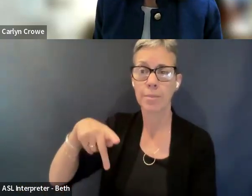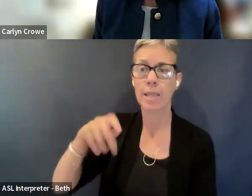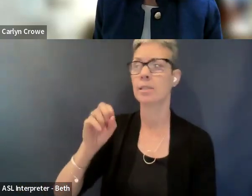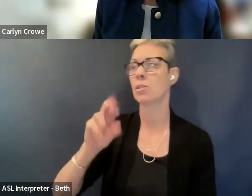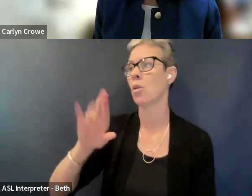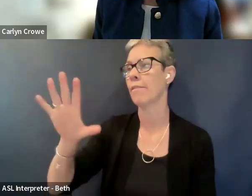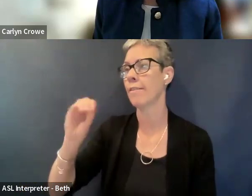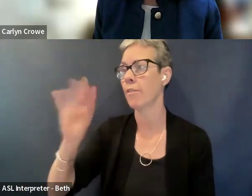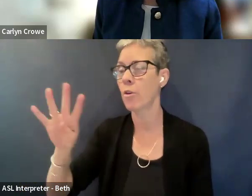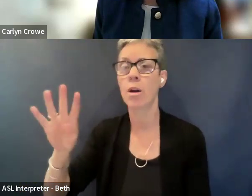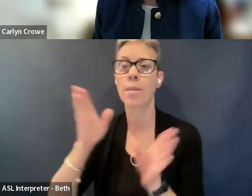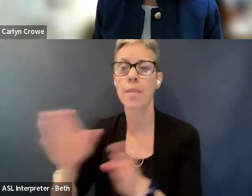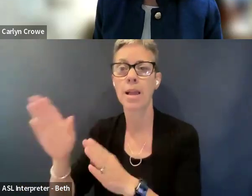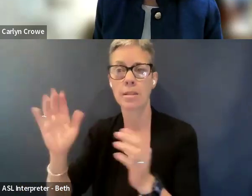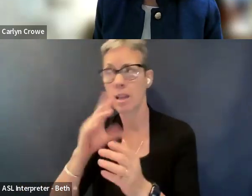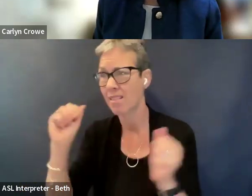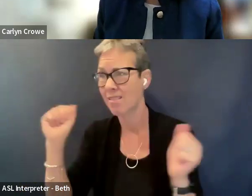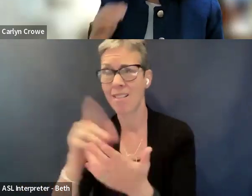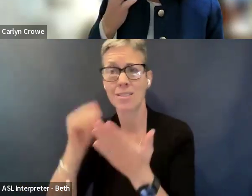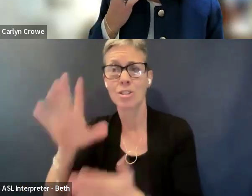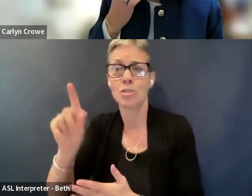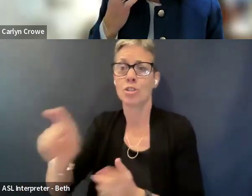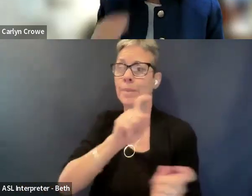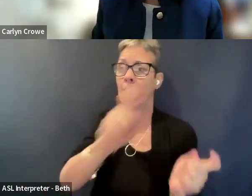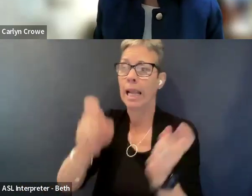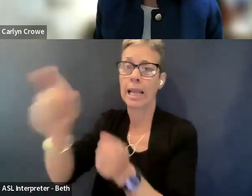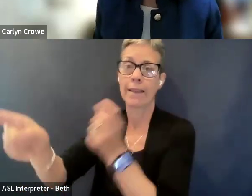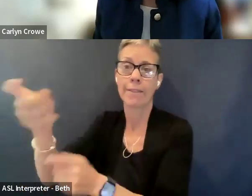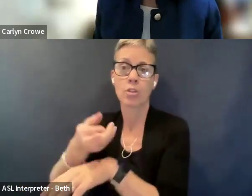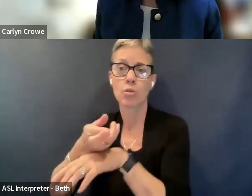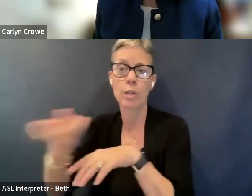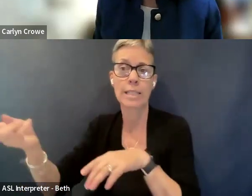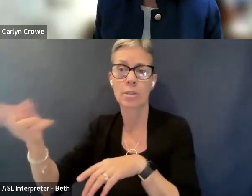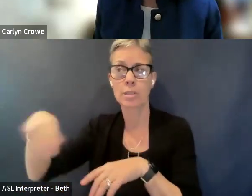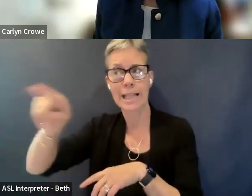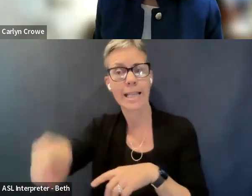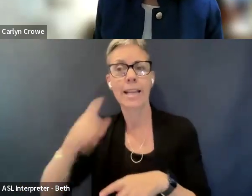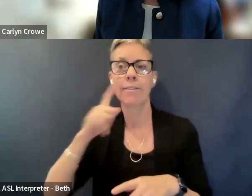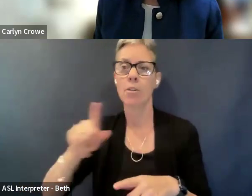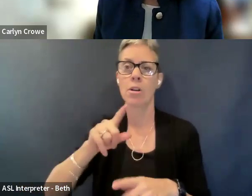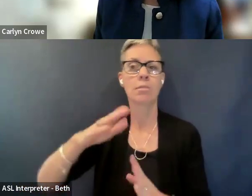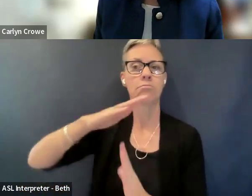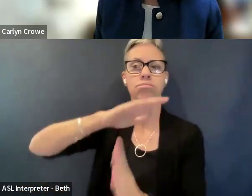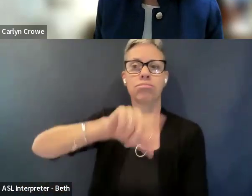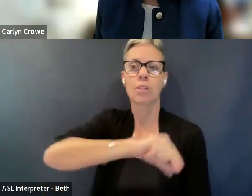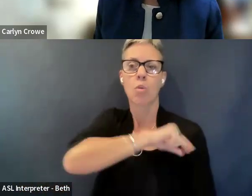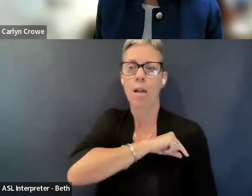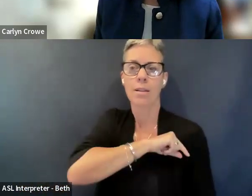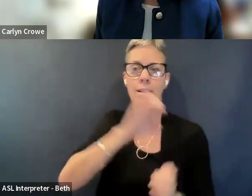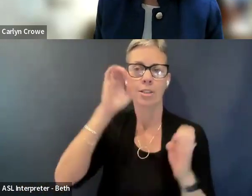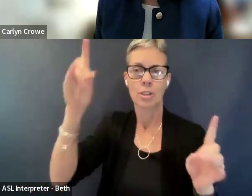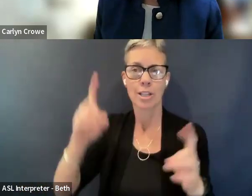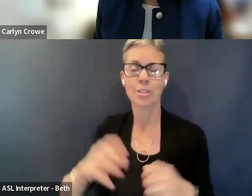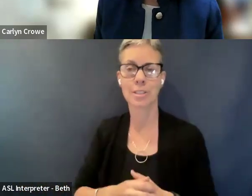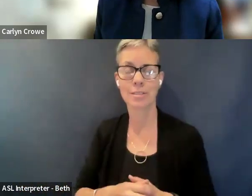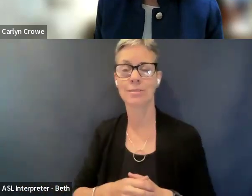all students are getting the resources that they need in order to have a good quality education. And